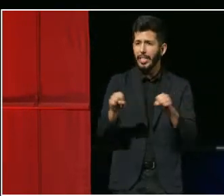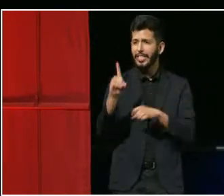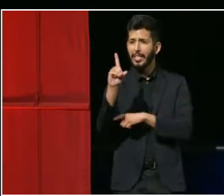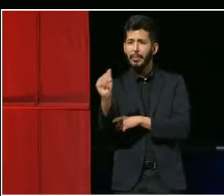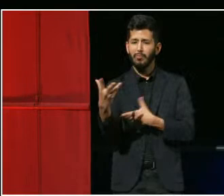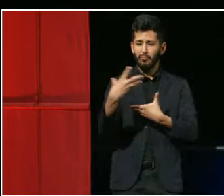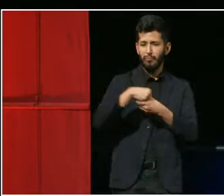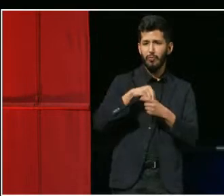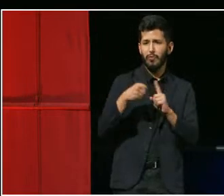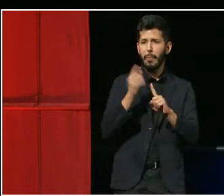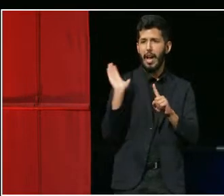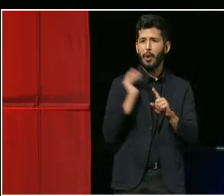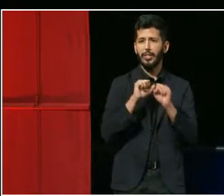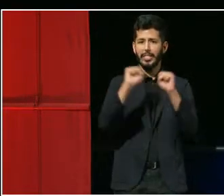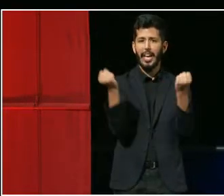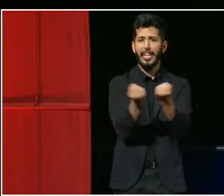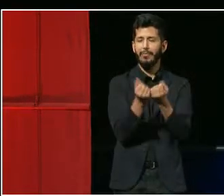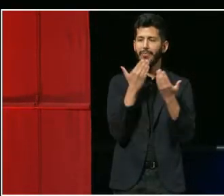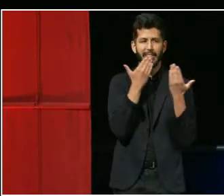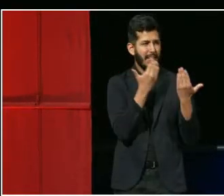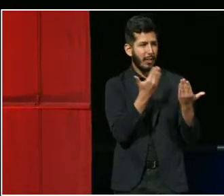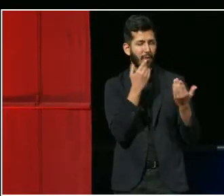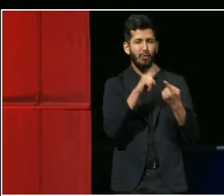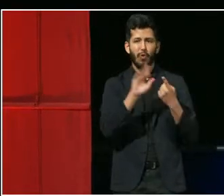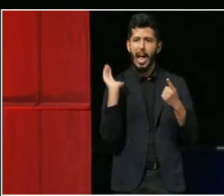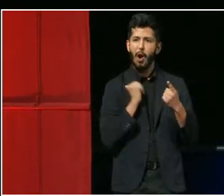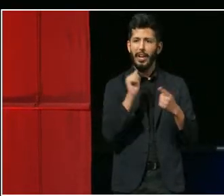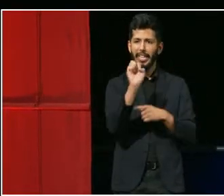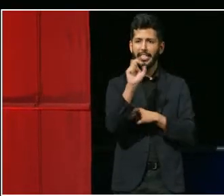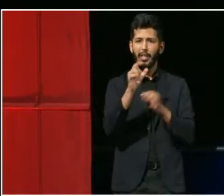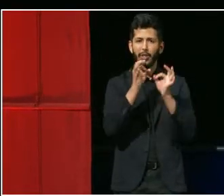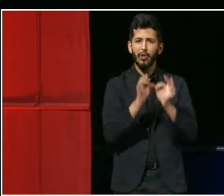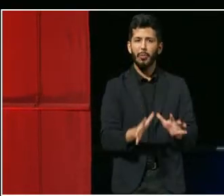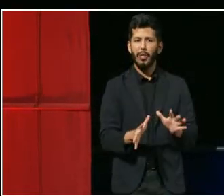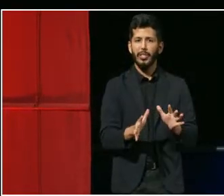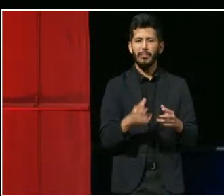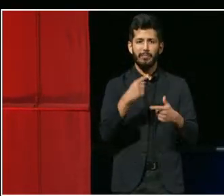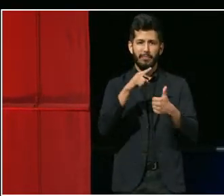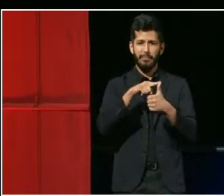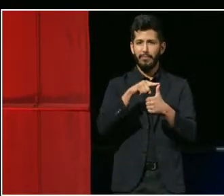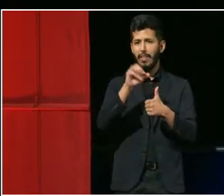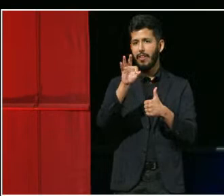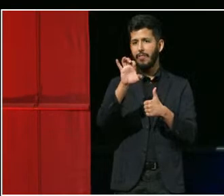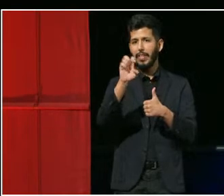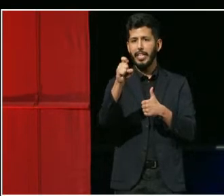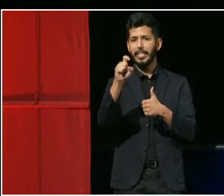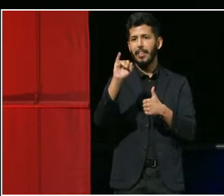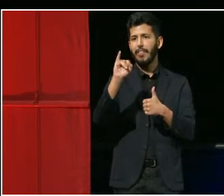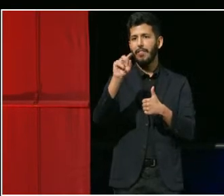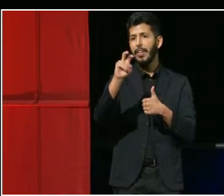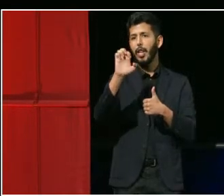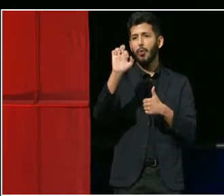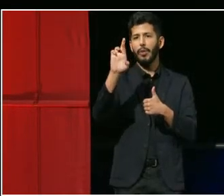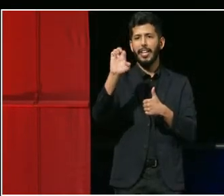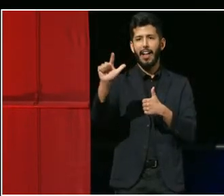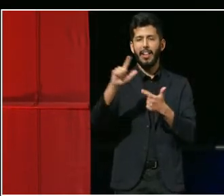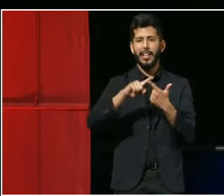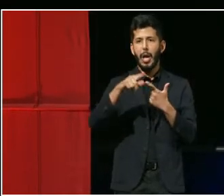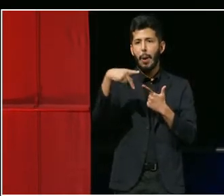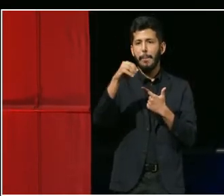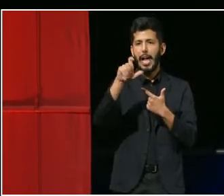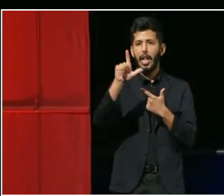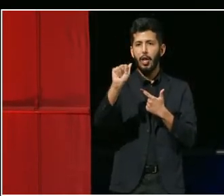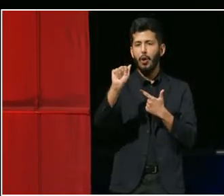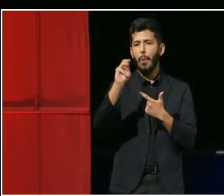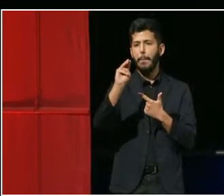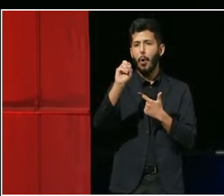I would like to thank our ASL interpreters who will be assisting today. Their names are Felix Villarreal, Paola Morales, Romina